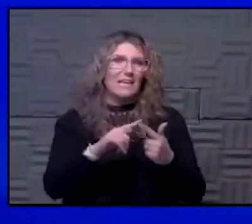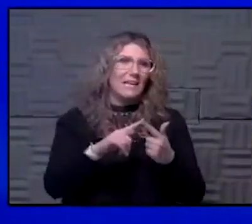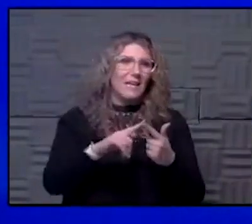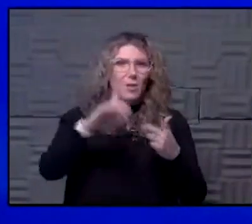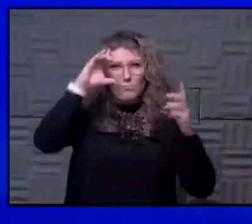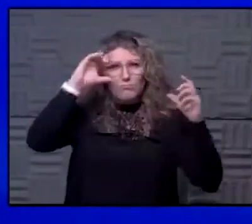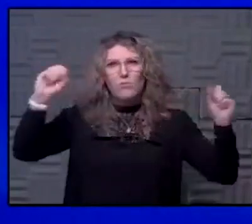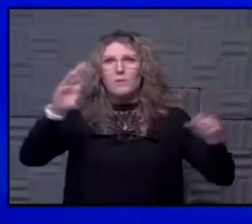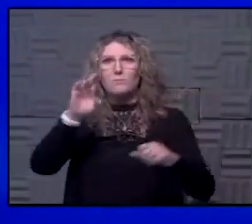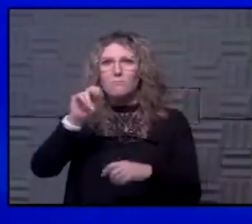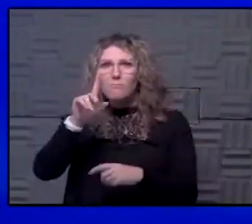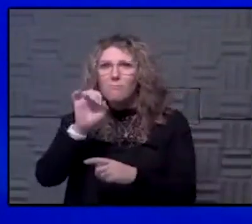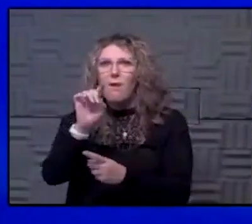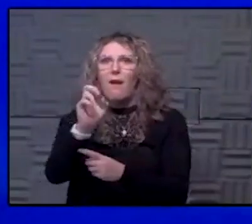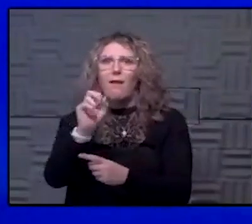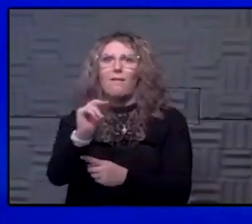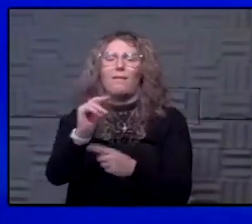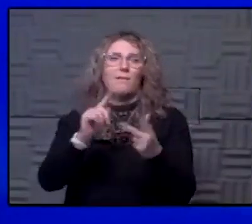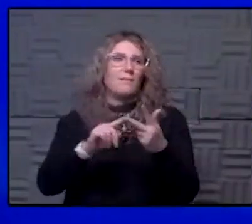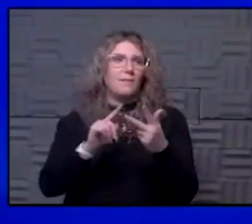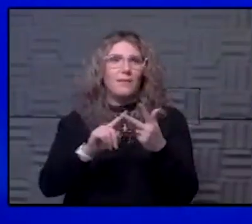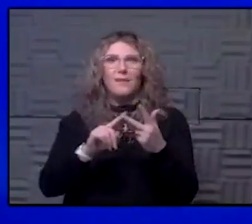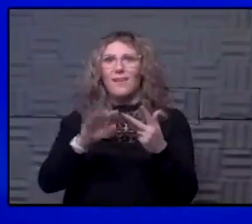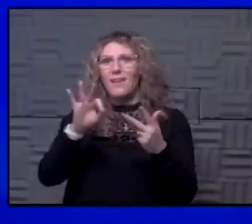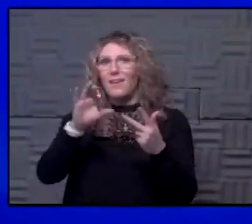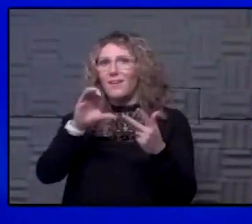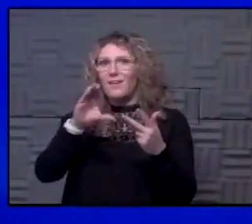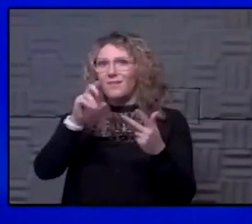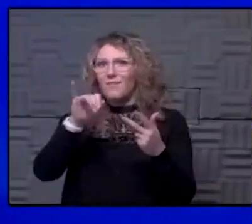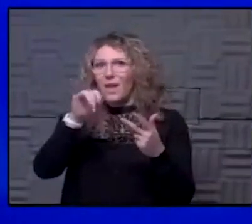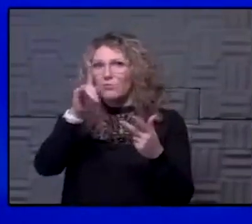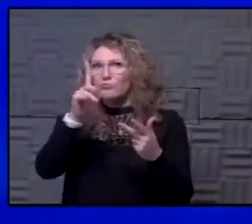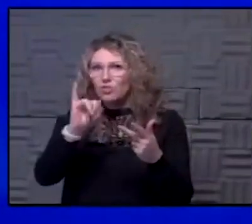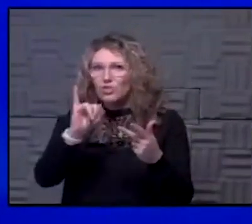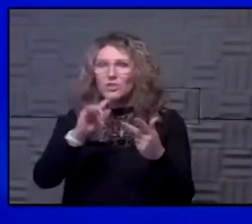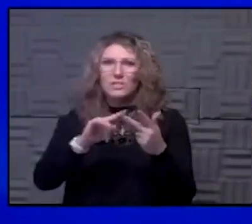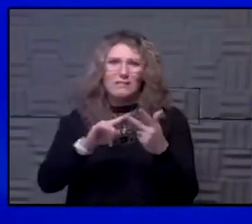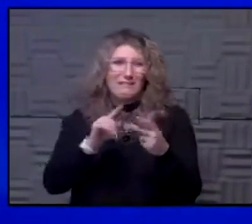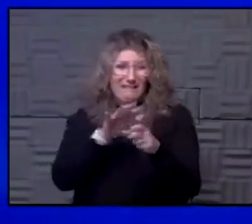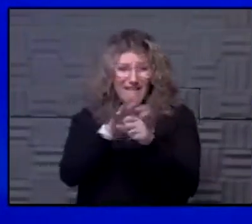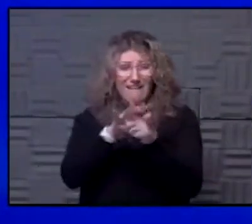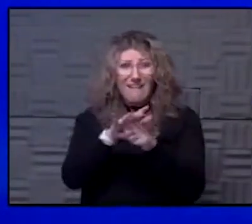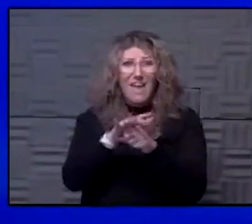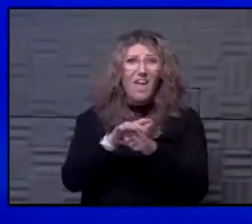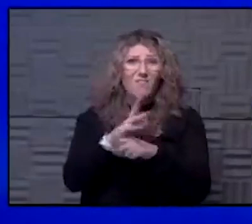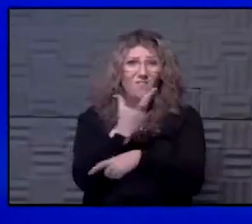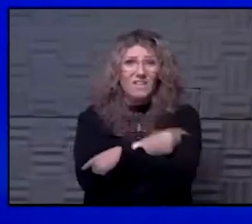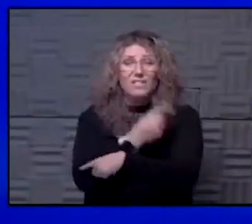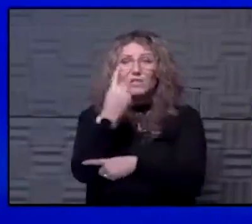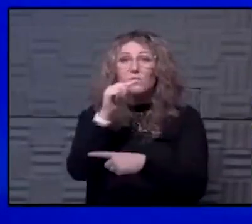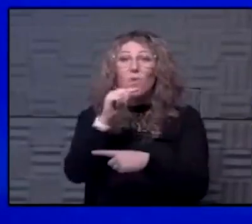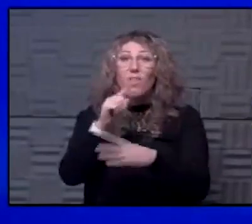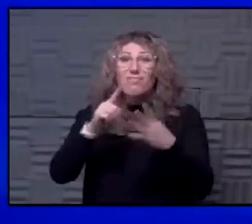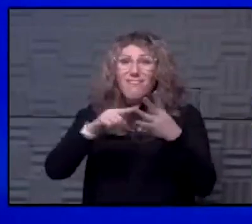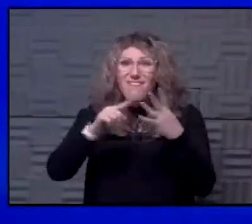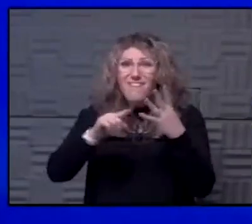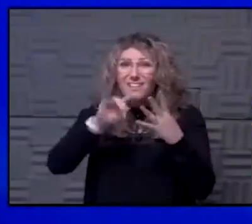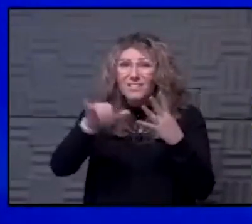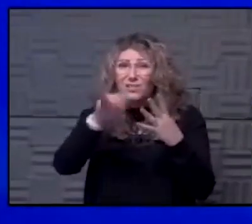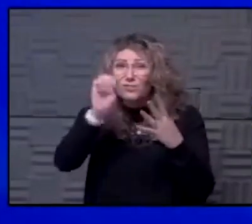saying yesterday and Fauci saying, we will have enough vaccine for Americans by the end of June.